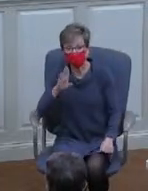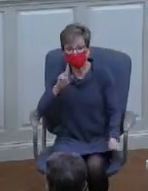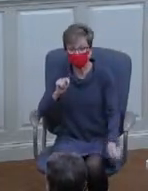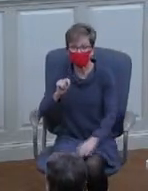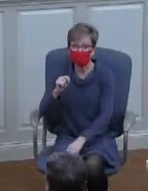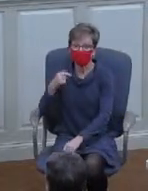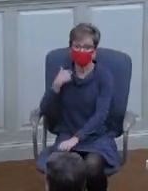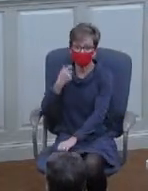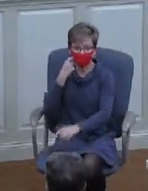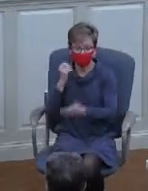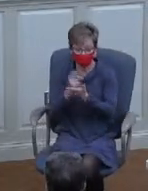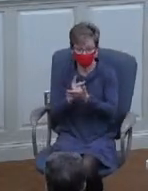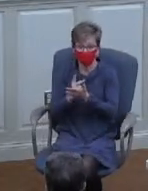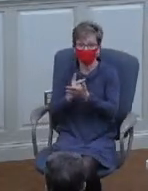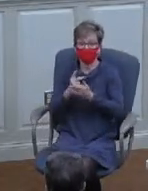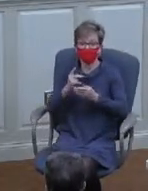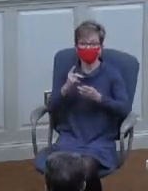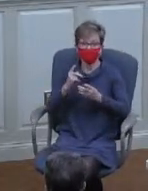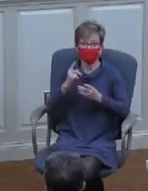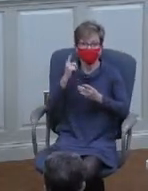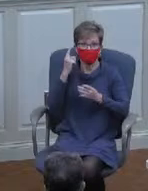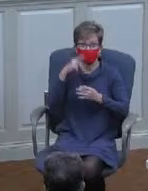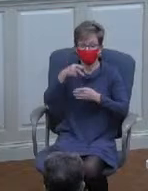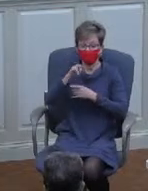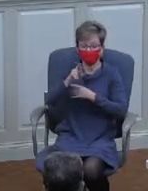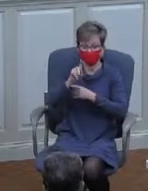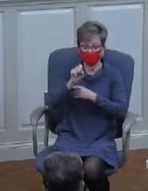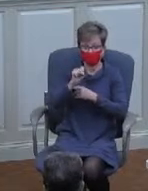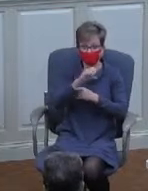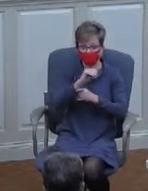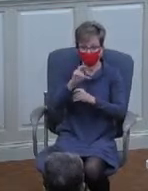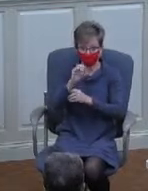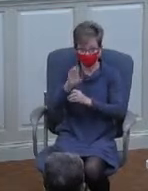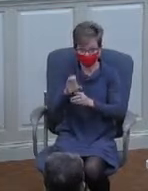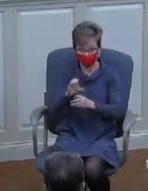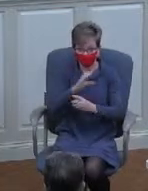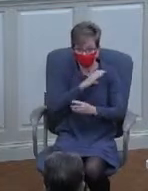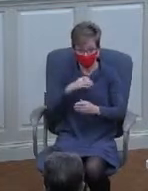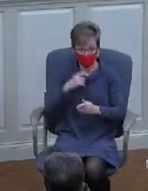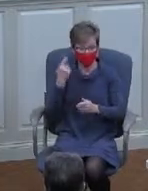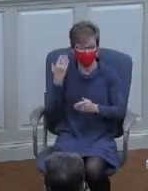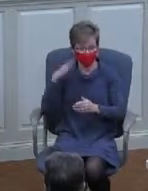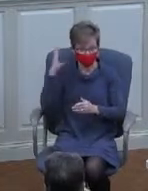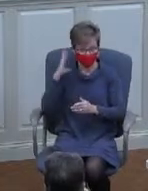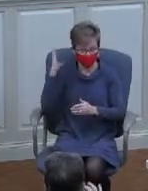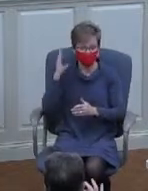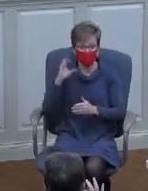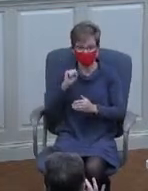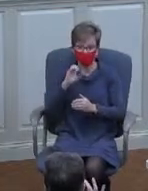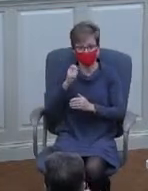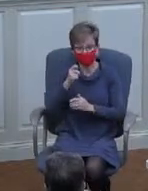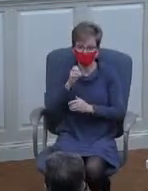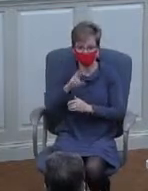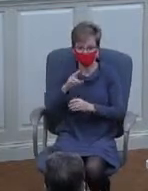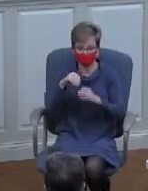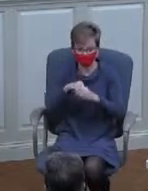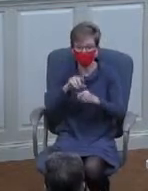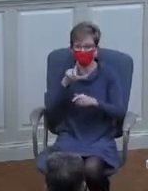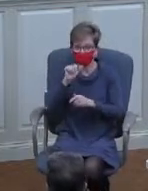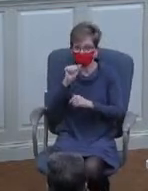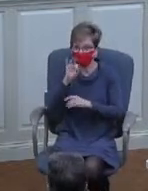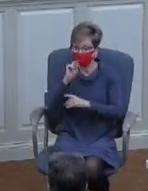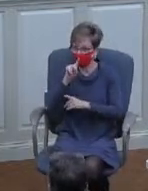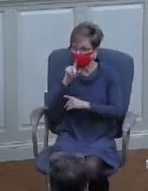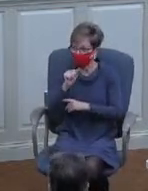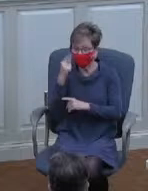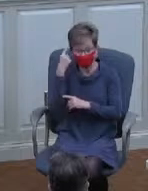LaFonda Stallworth to the Parks and Rec Committee. And I'd just like to take the opportunity that if someone out there is